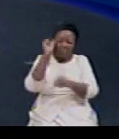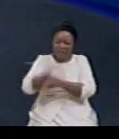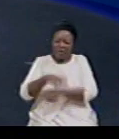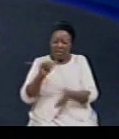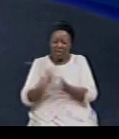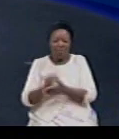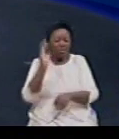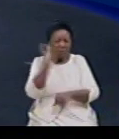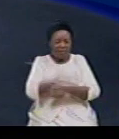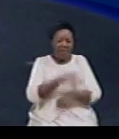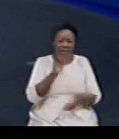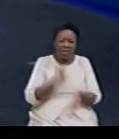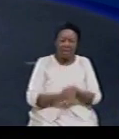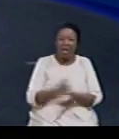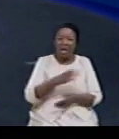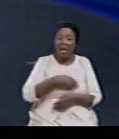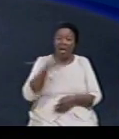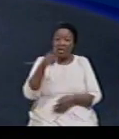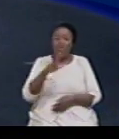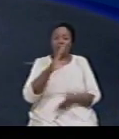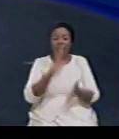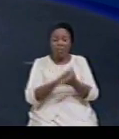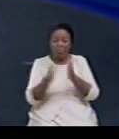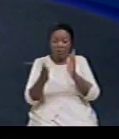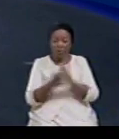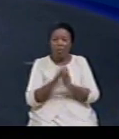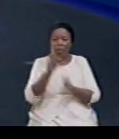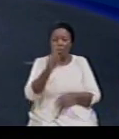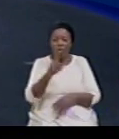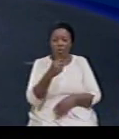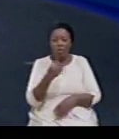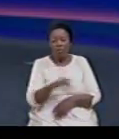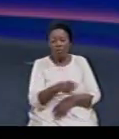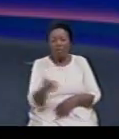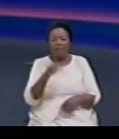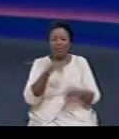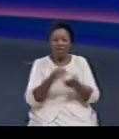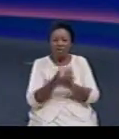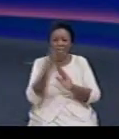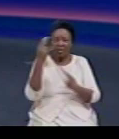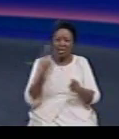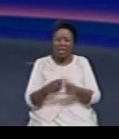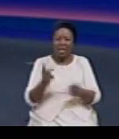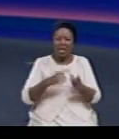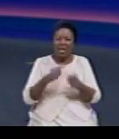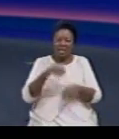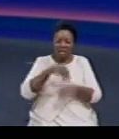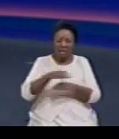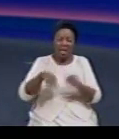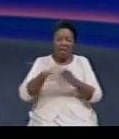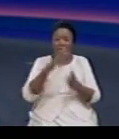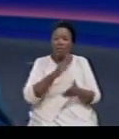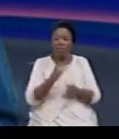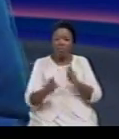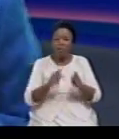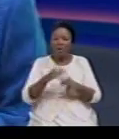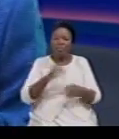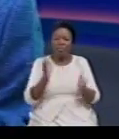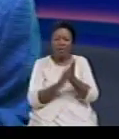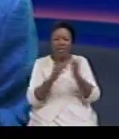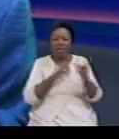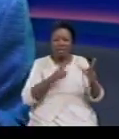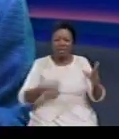defeated that, and you will become one of them. And then he sets up the people, and they were praising the Lord. Number